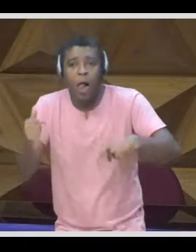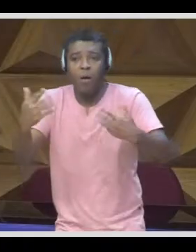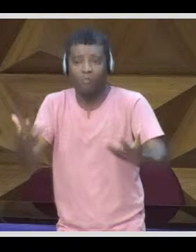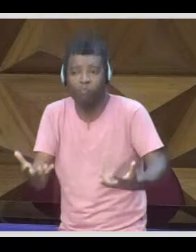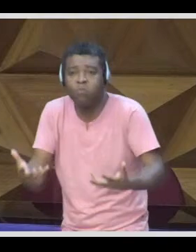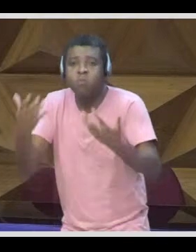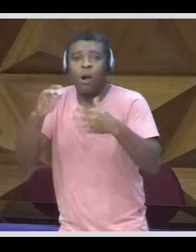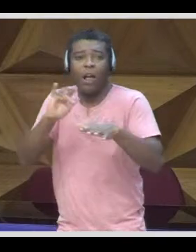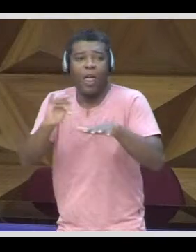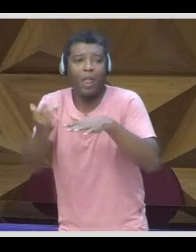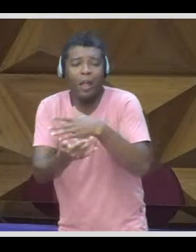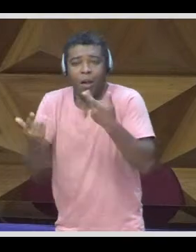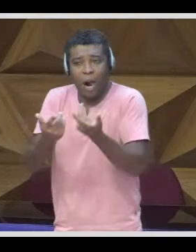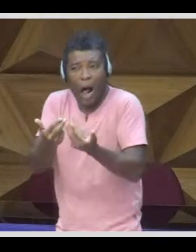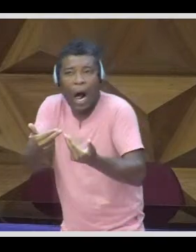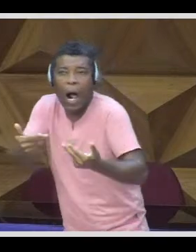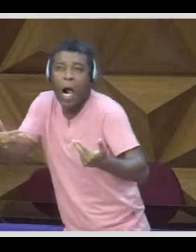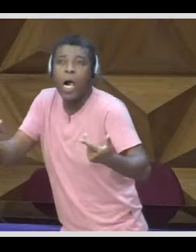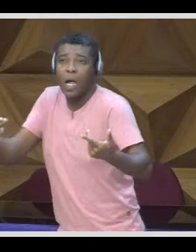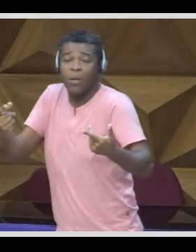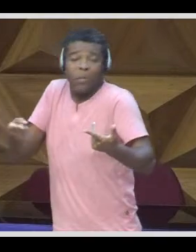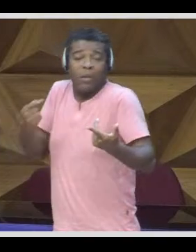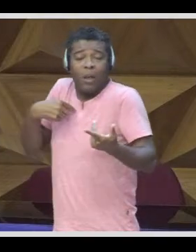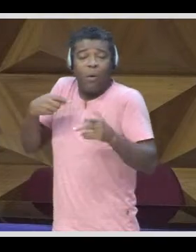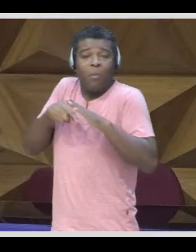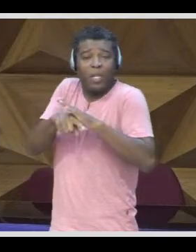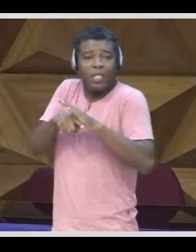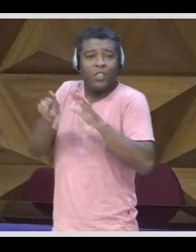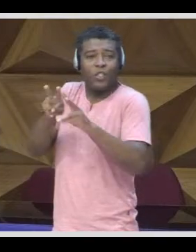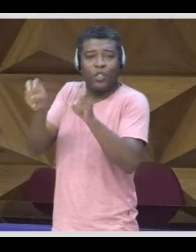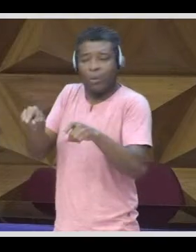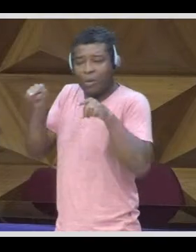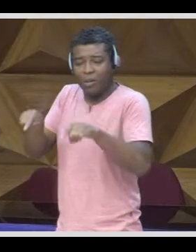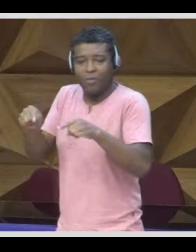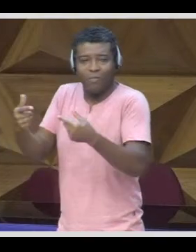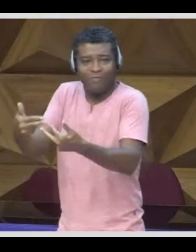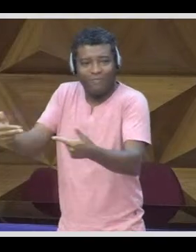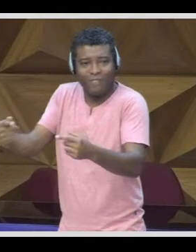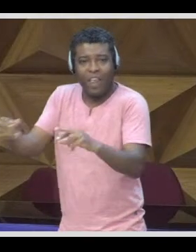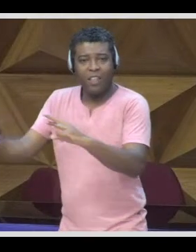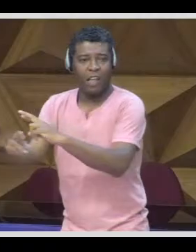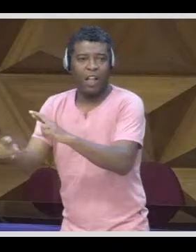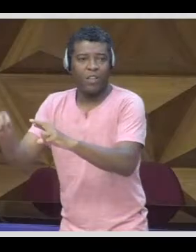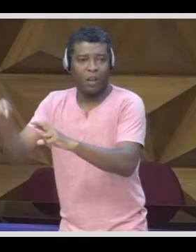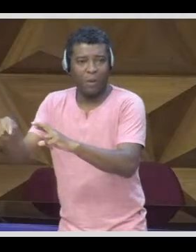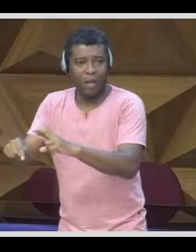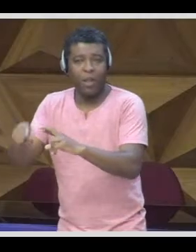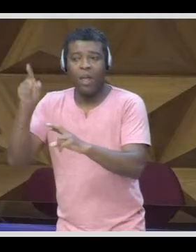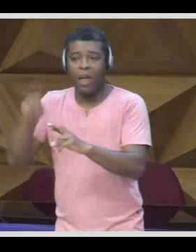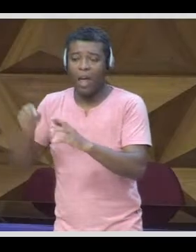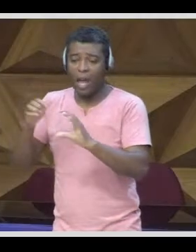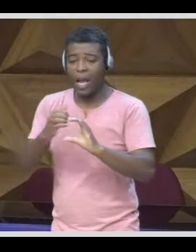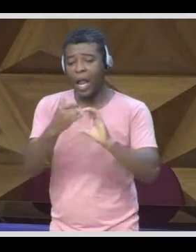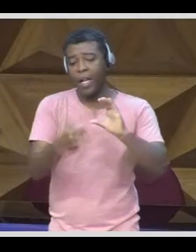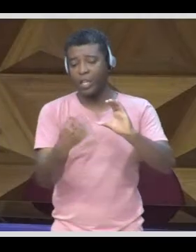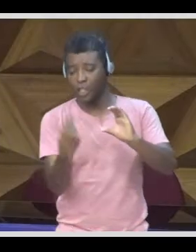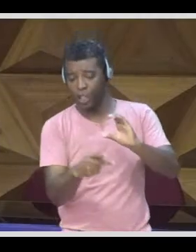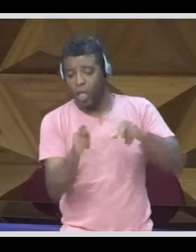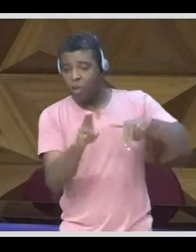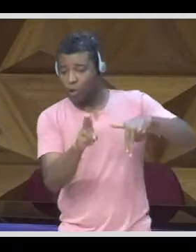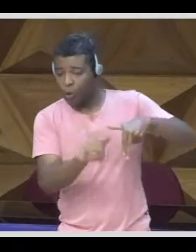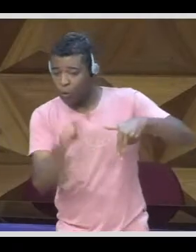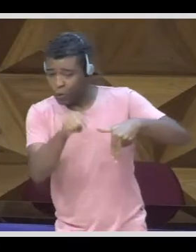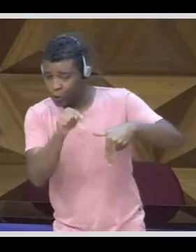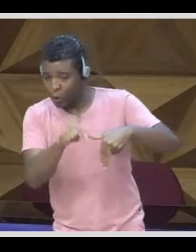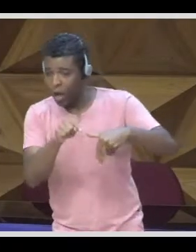research agenda currently, which is focused on user characterization, user behavior characterization from a